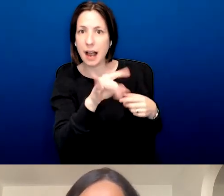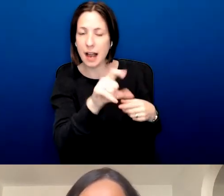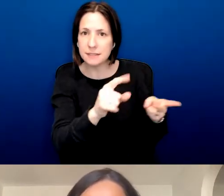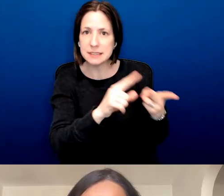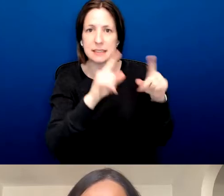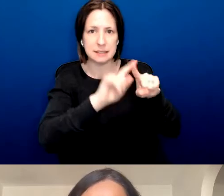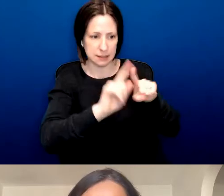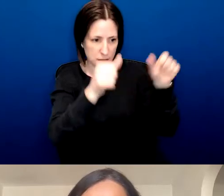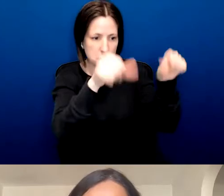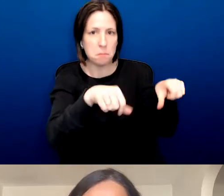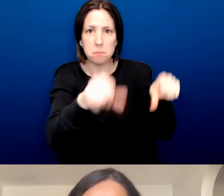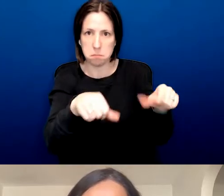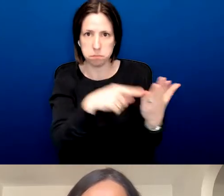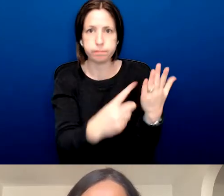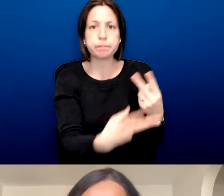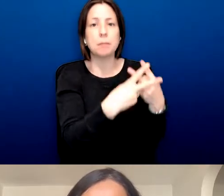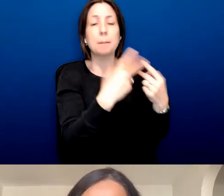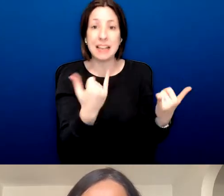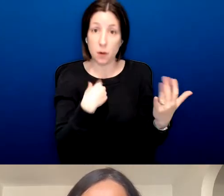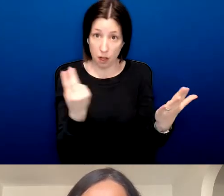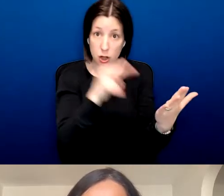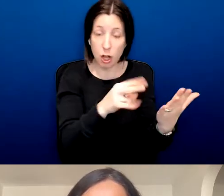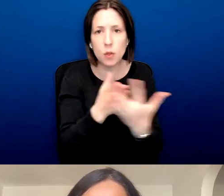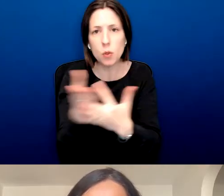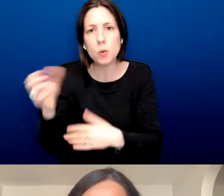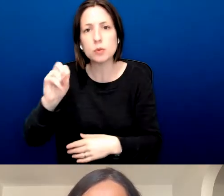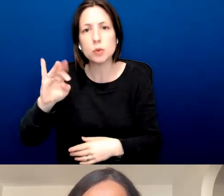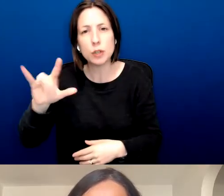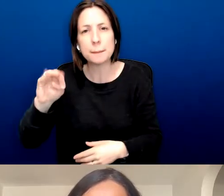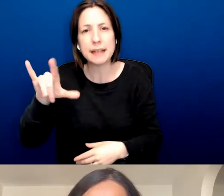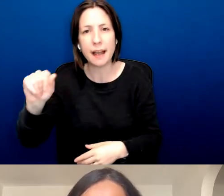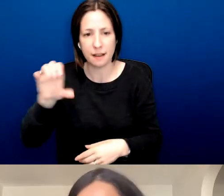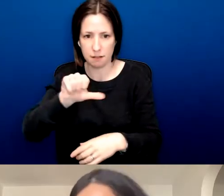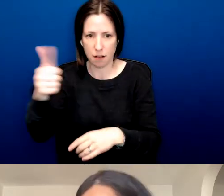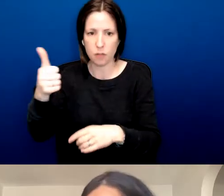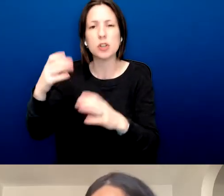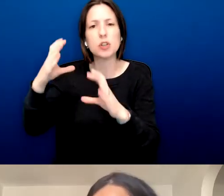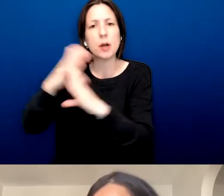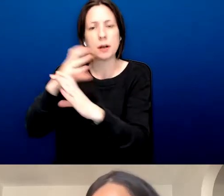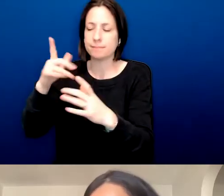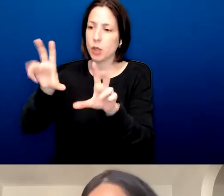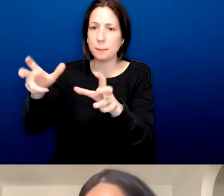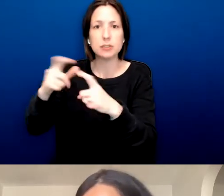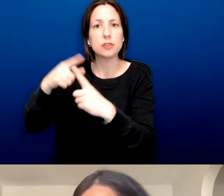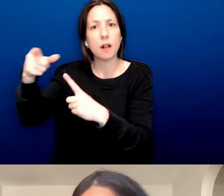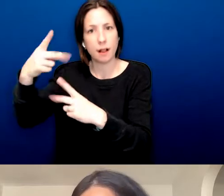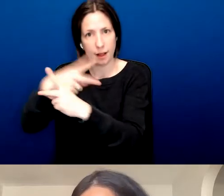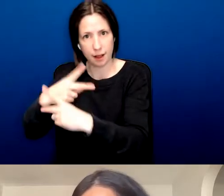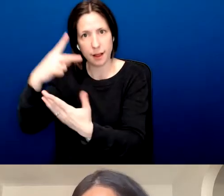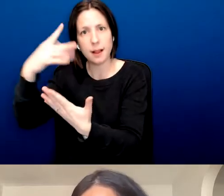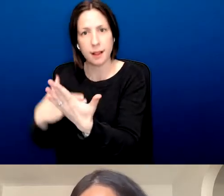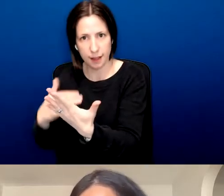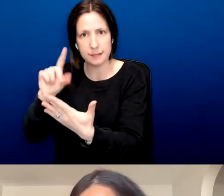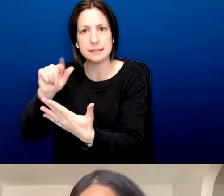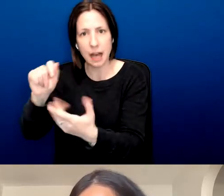I return to look at archives, but in social media and through computational data analytic tools to intervene critically in this